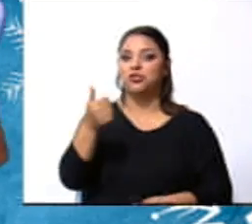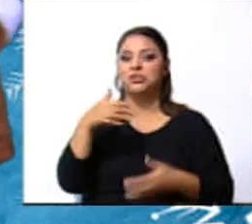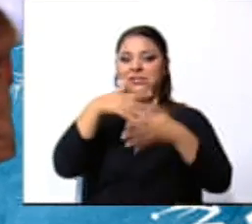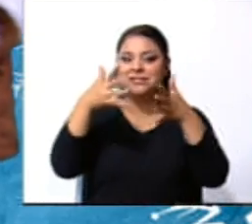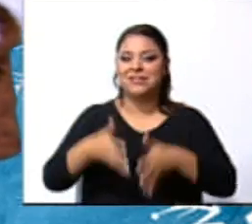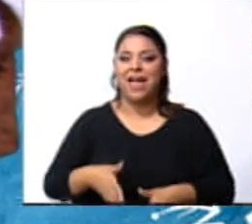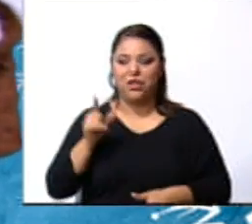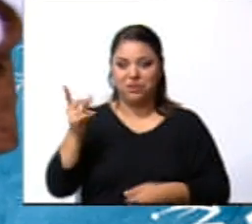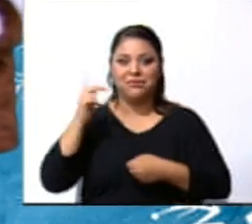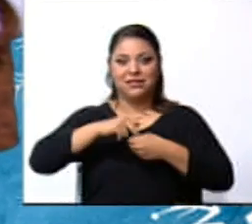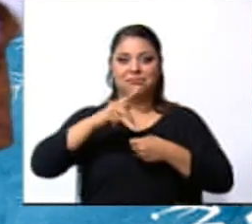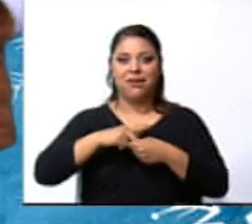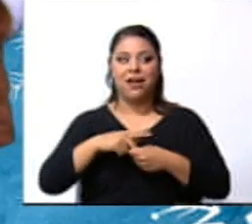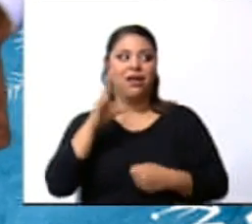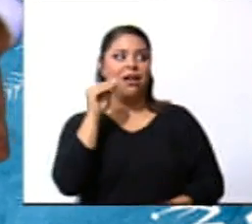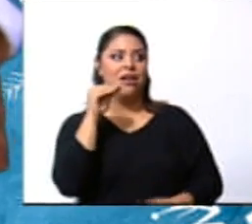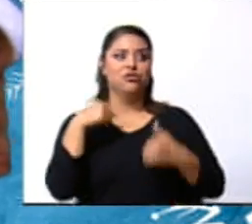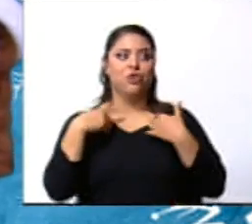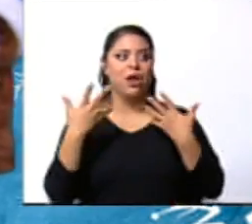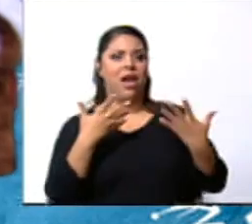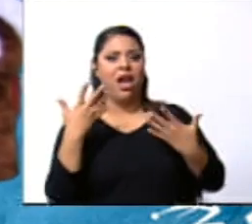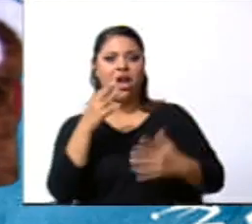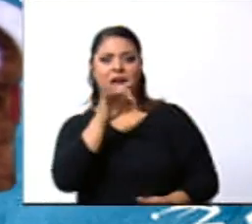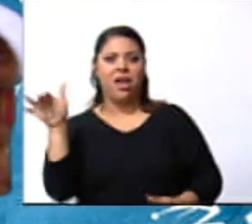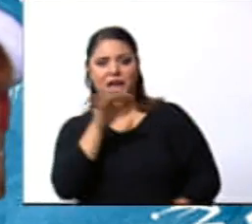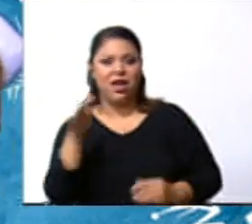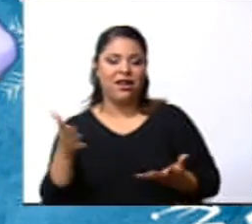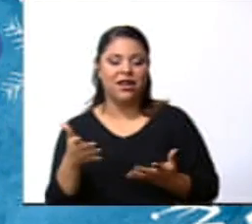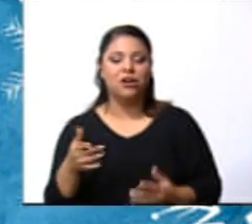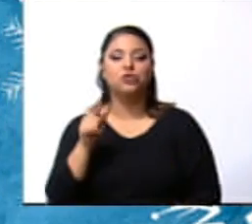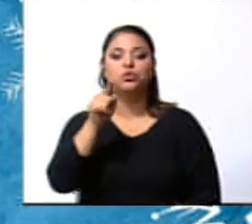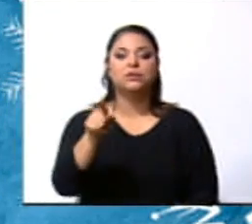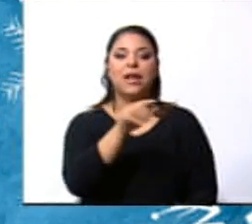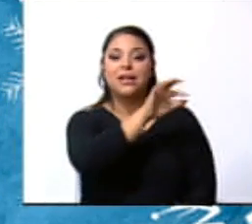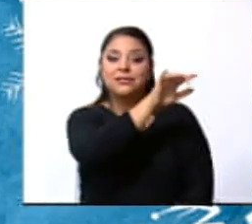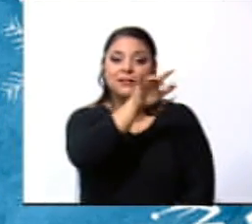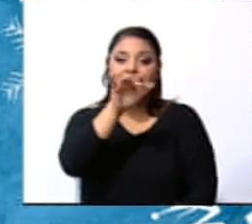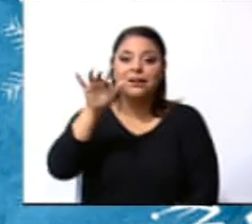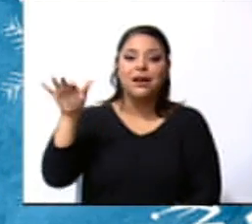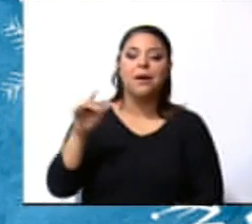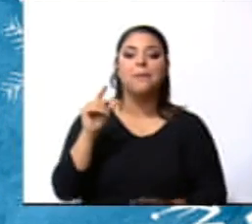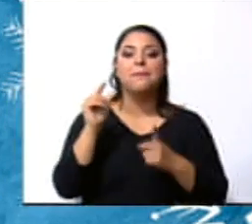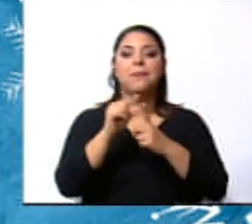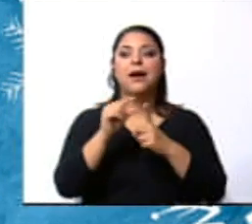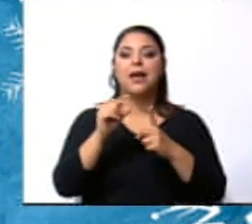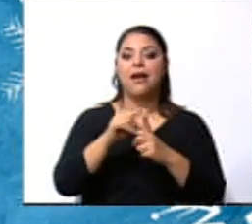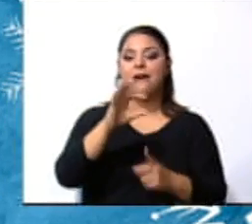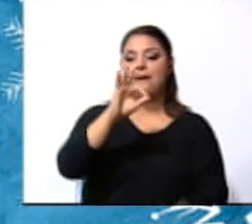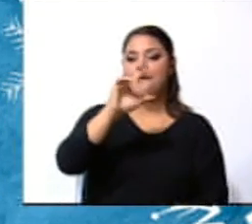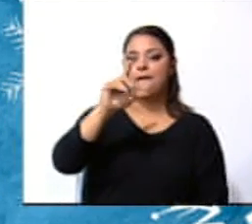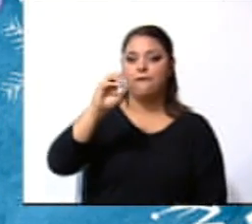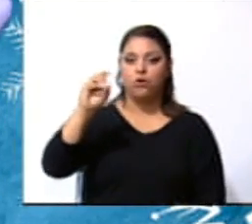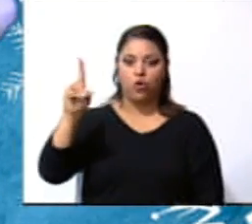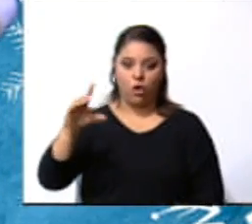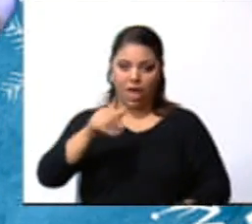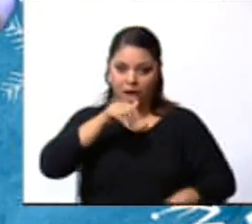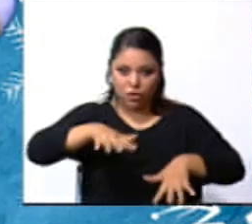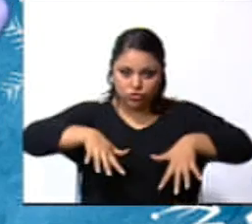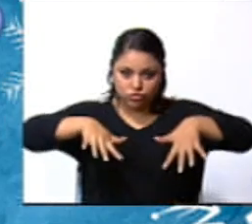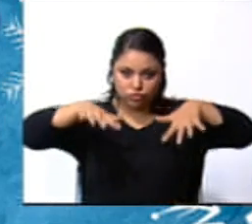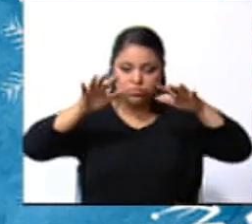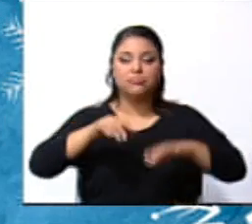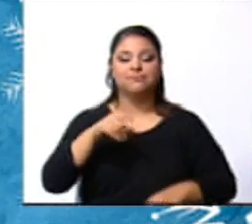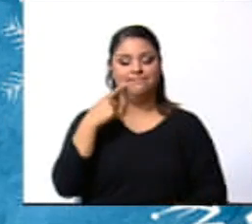participating. And what do I have to spell? You have to spell, Osvaldo, the word flood.